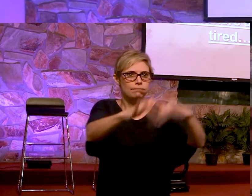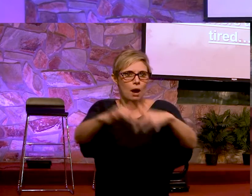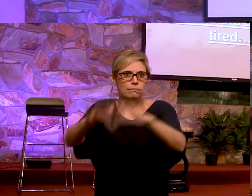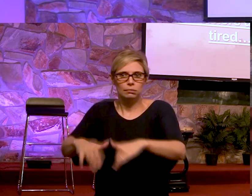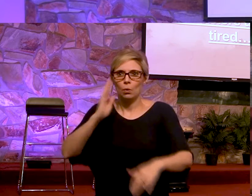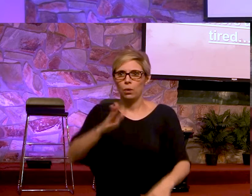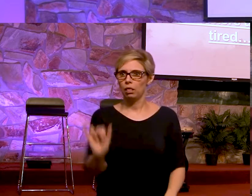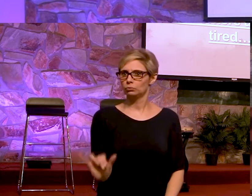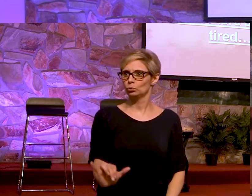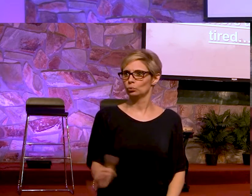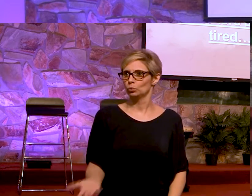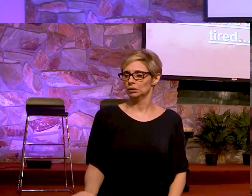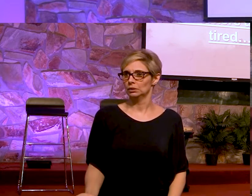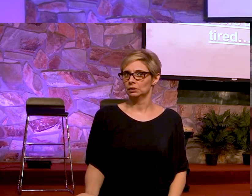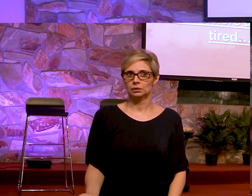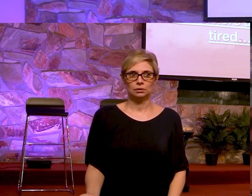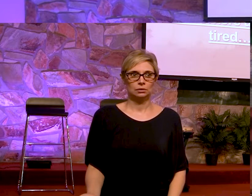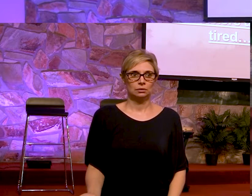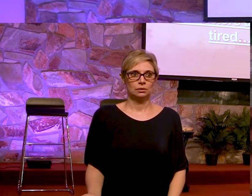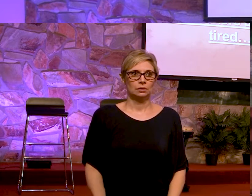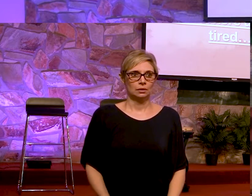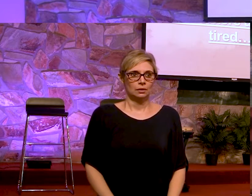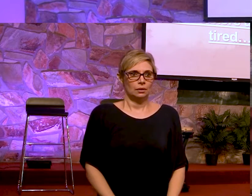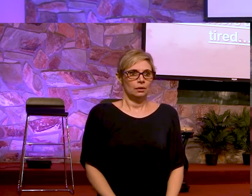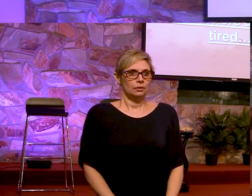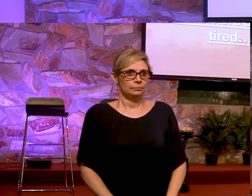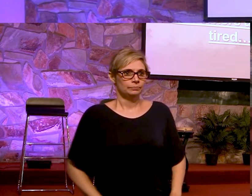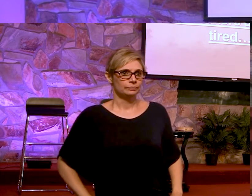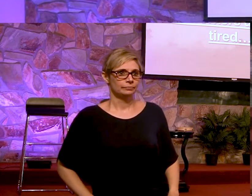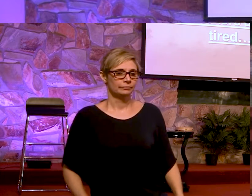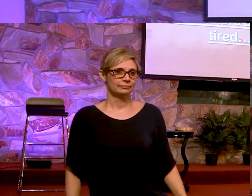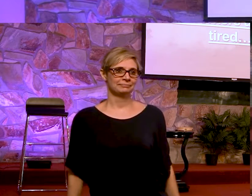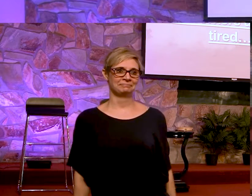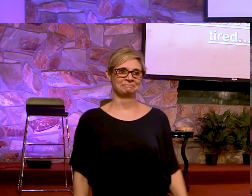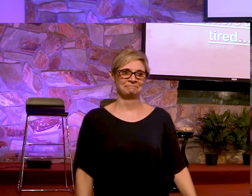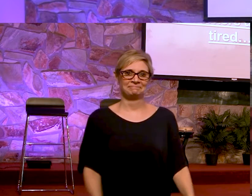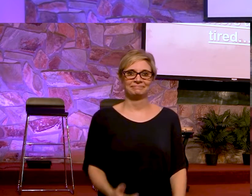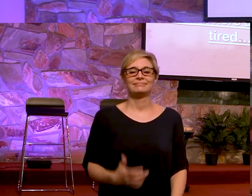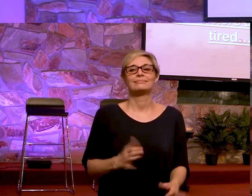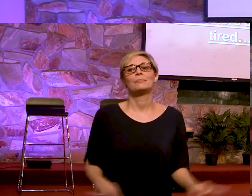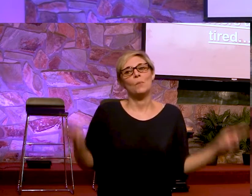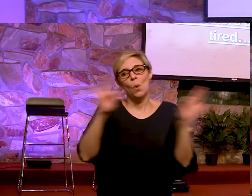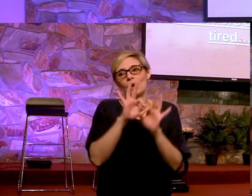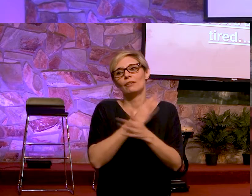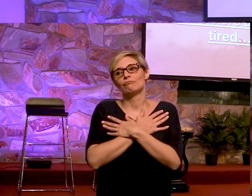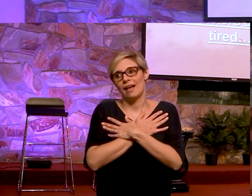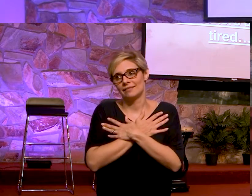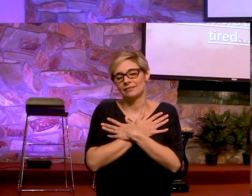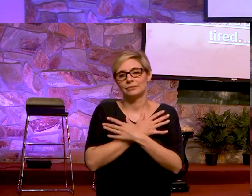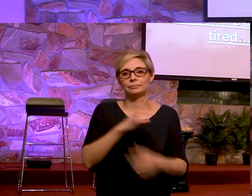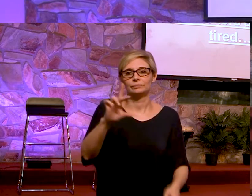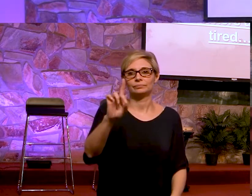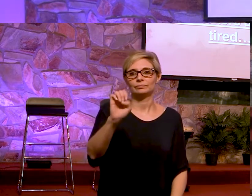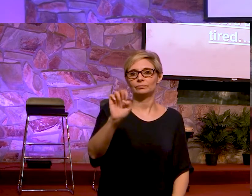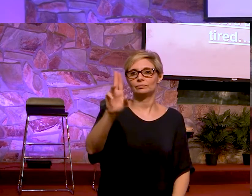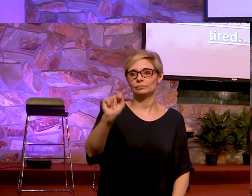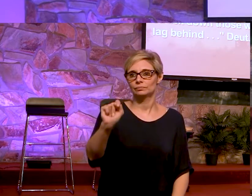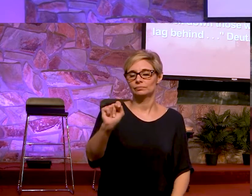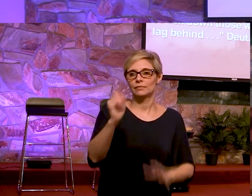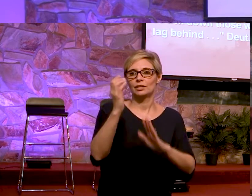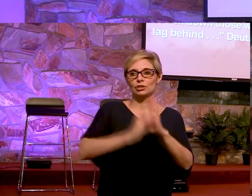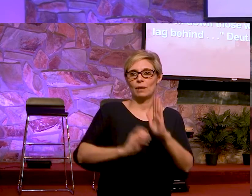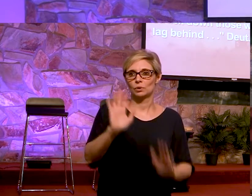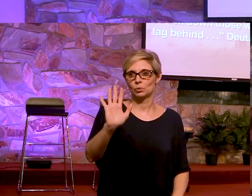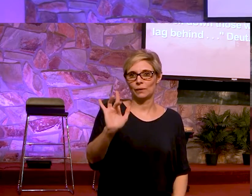fall apart as well. And so it's important that you rest. Listen to Deuteronomy chapter